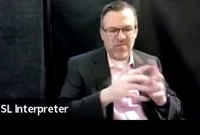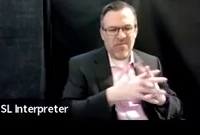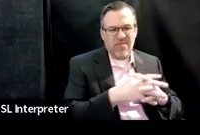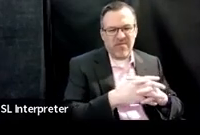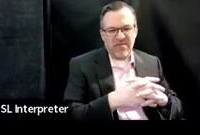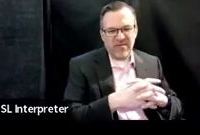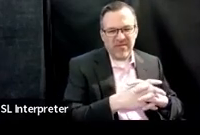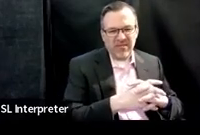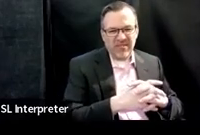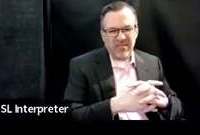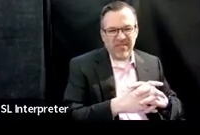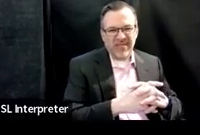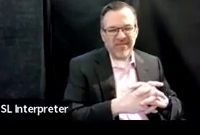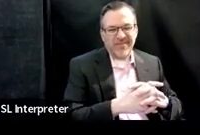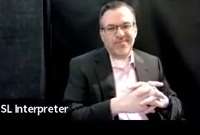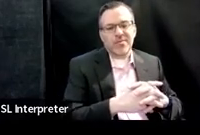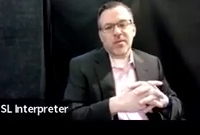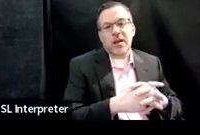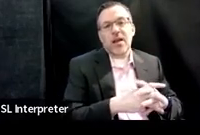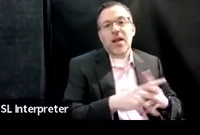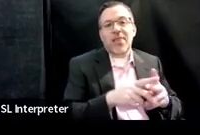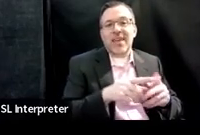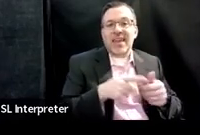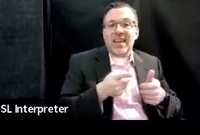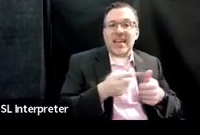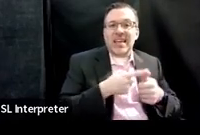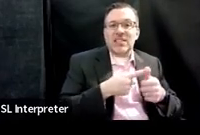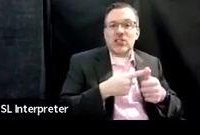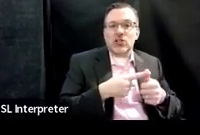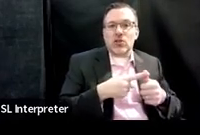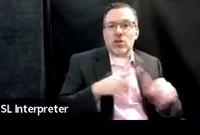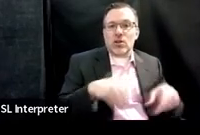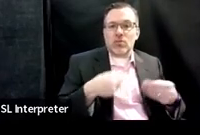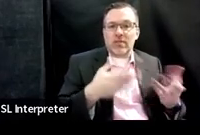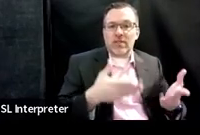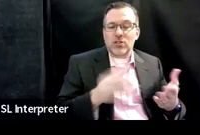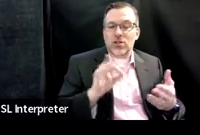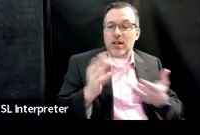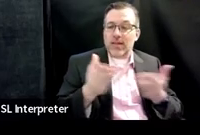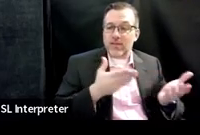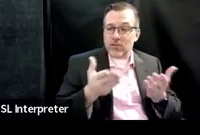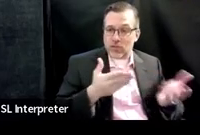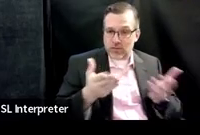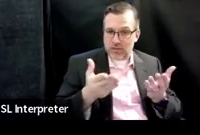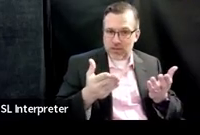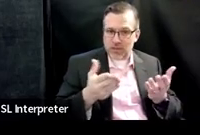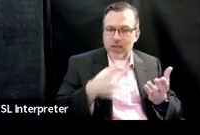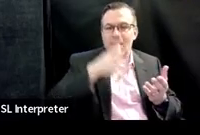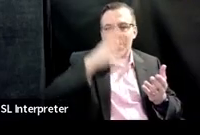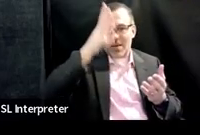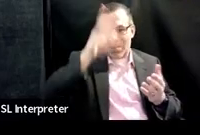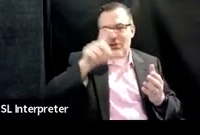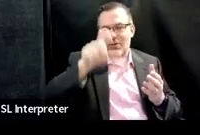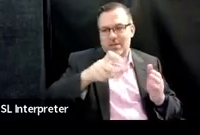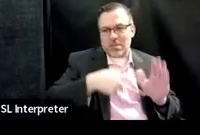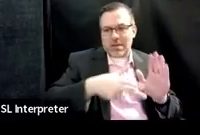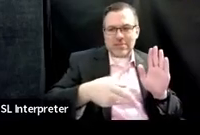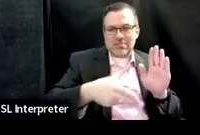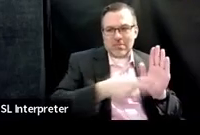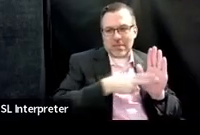And this is the spot for those initial provision of services where that signature is needed from the parents. If it's